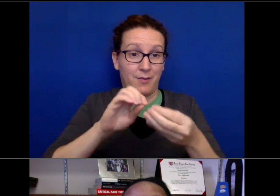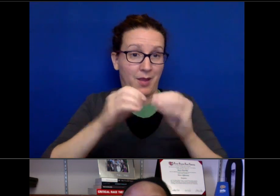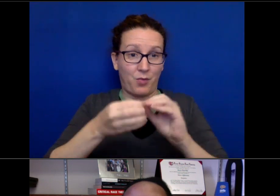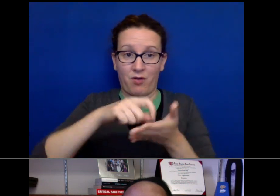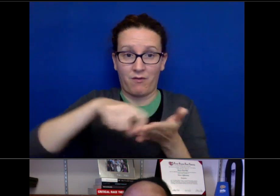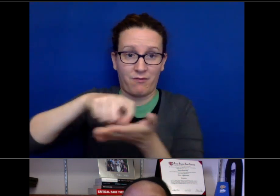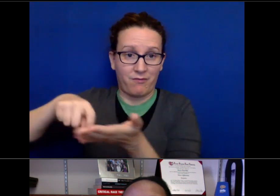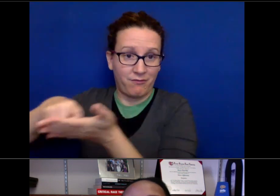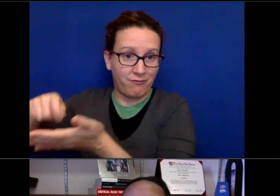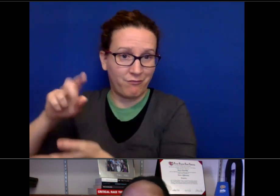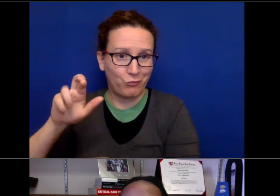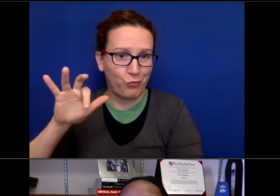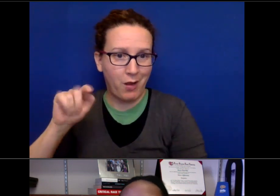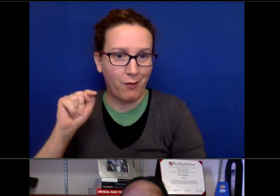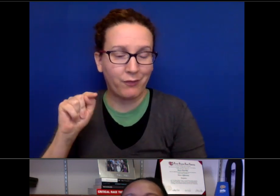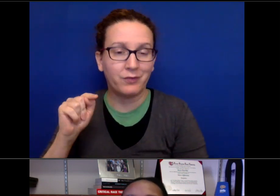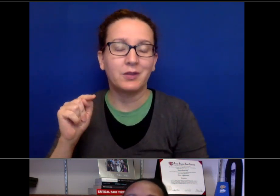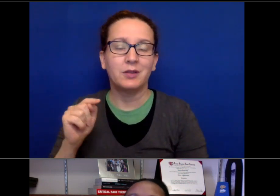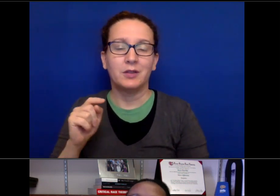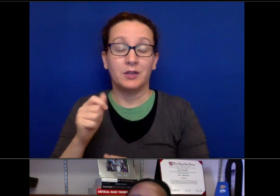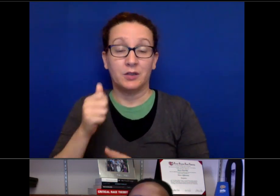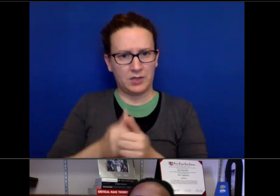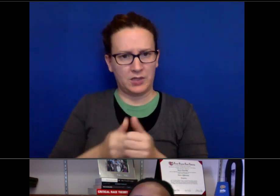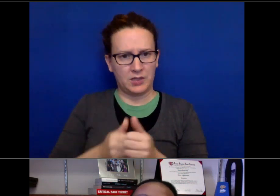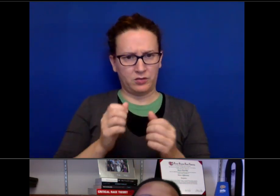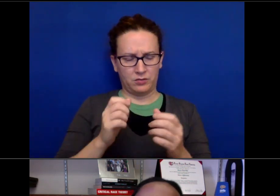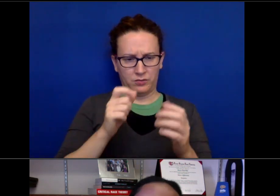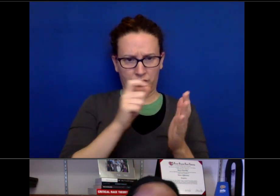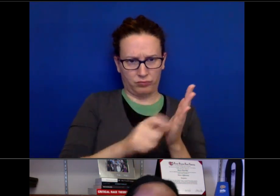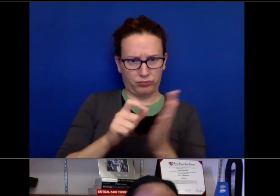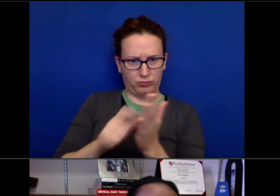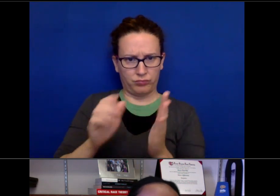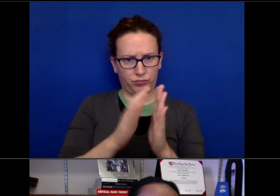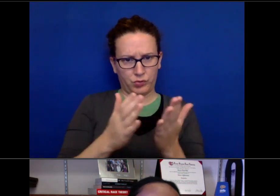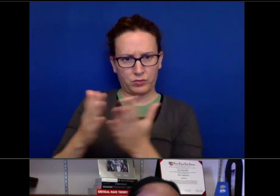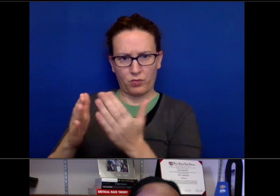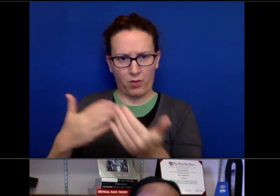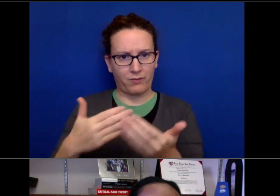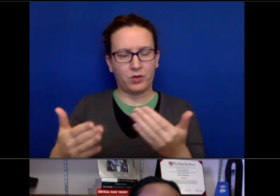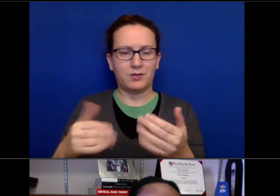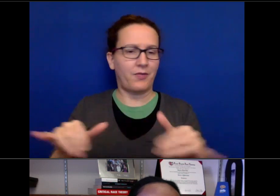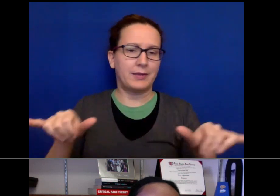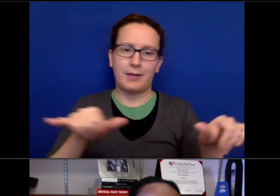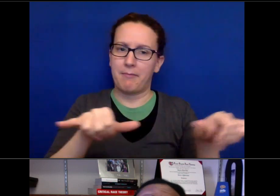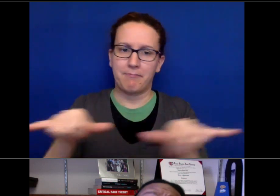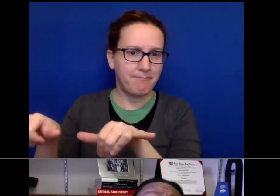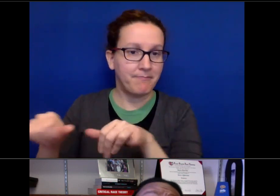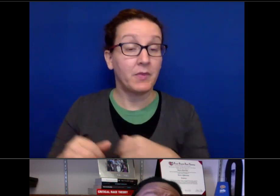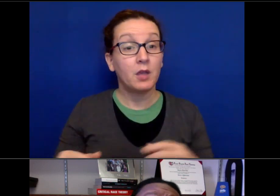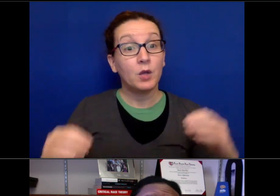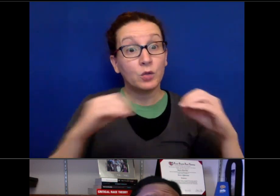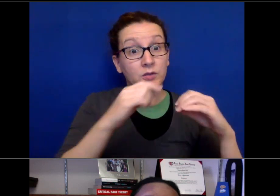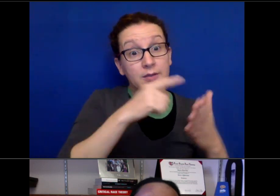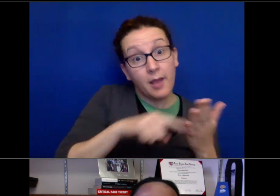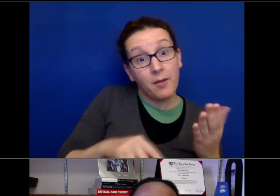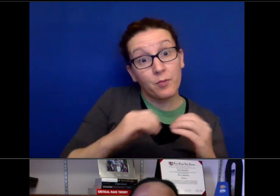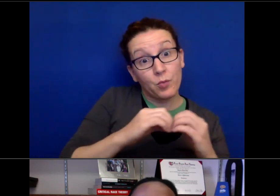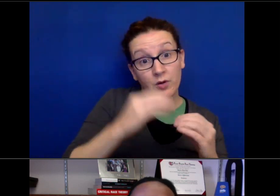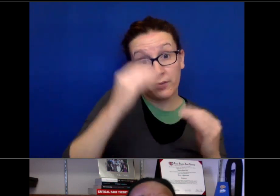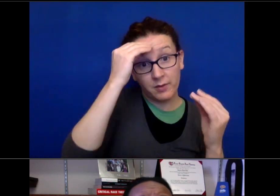want us to be very careful about treating each piece as if they're the same, because some require maybe more thinking about the